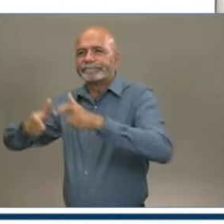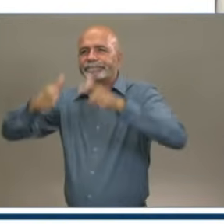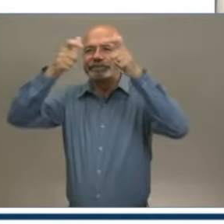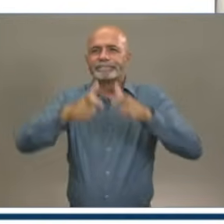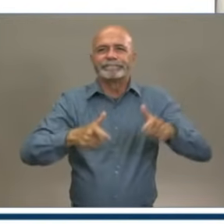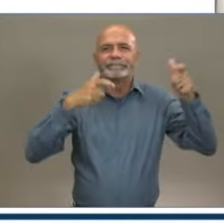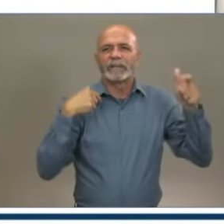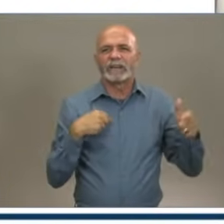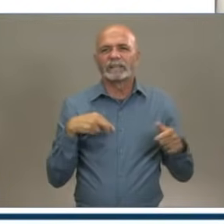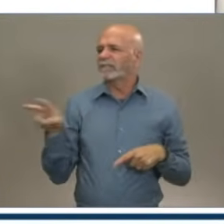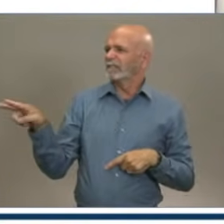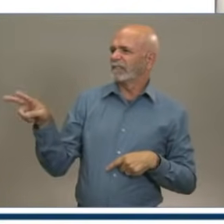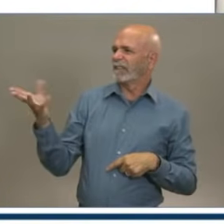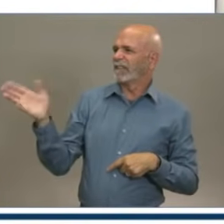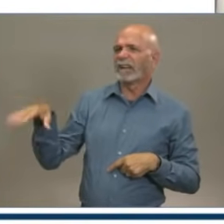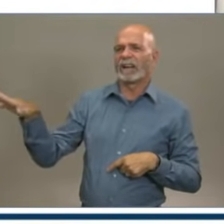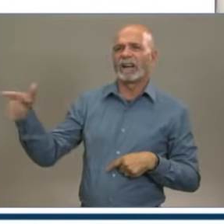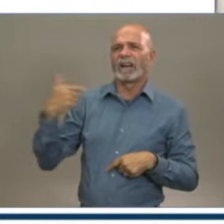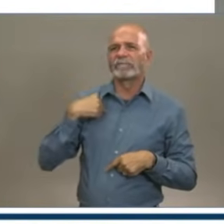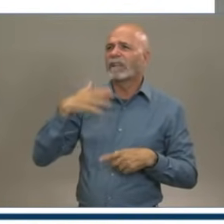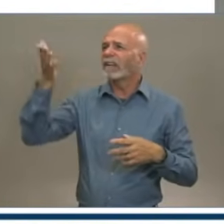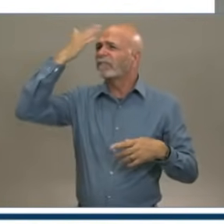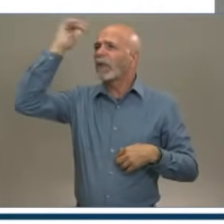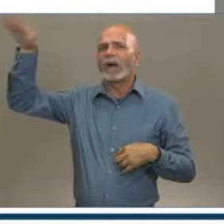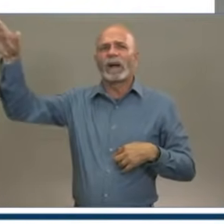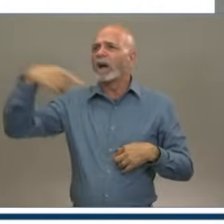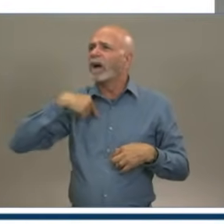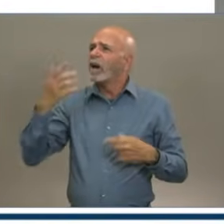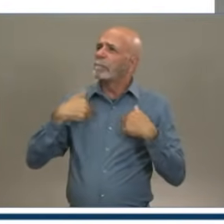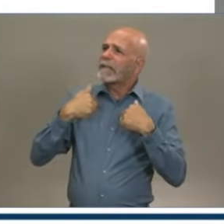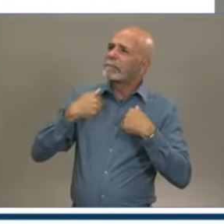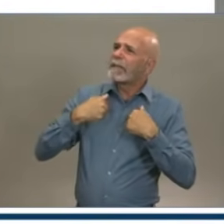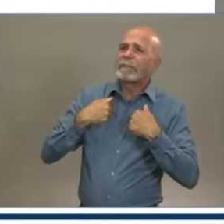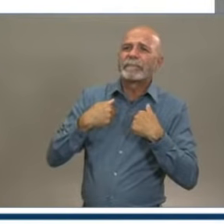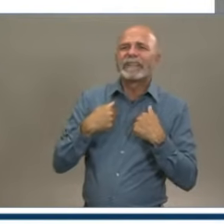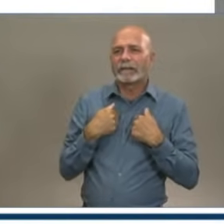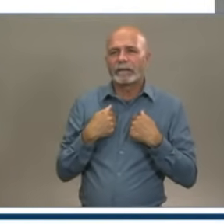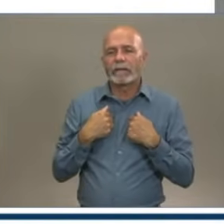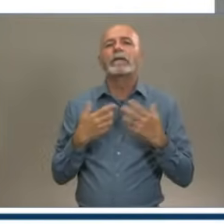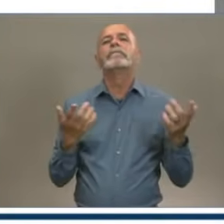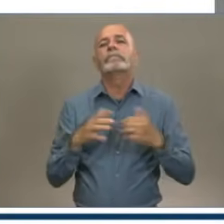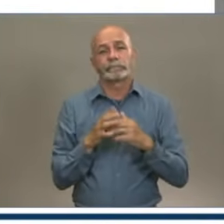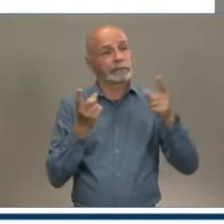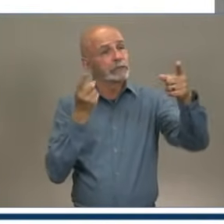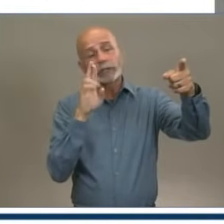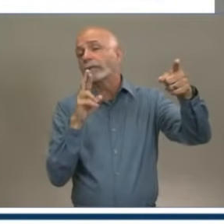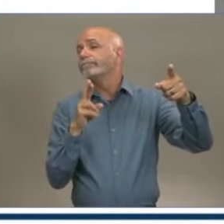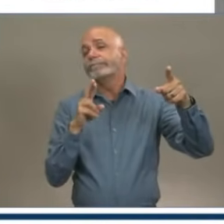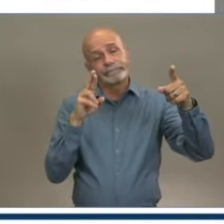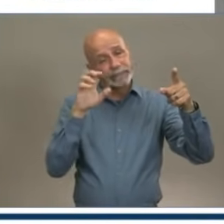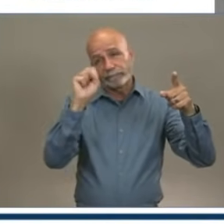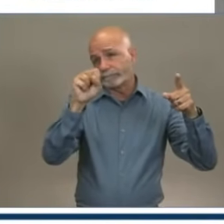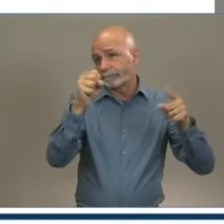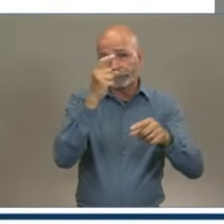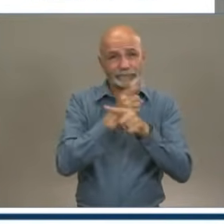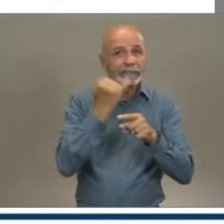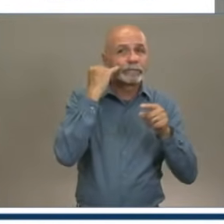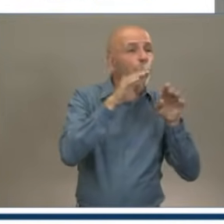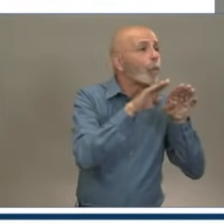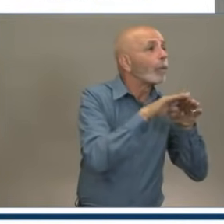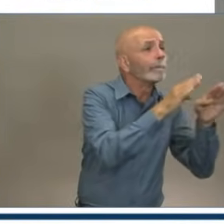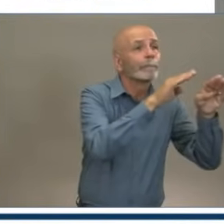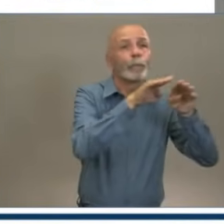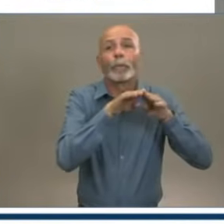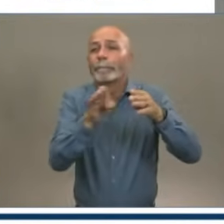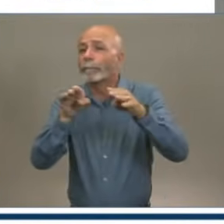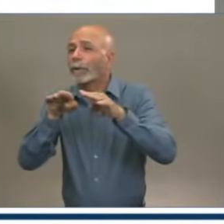So we're looking at in general for the continuing care sector. We're at each phase of our reopening, and part of our phase 4